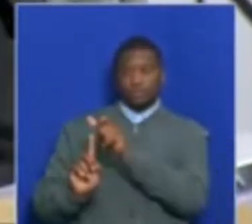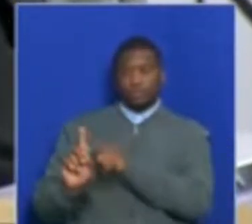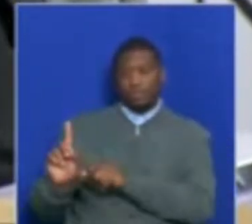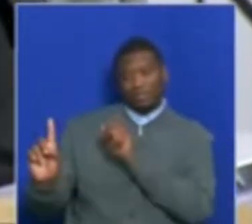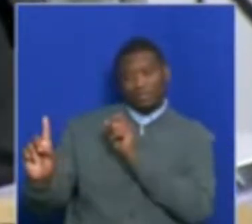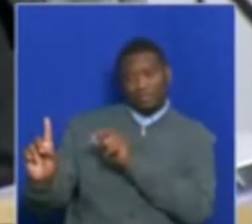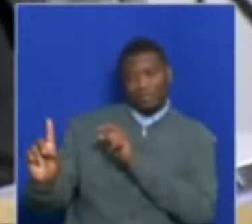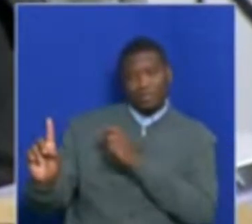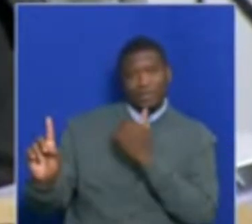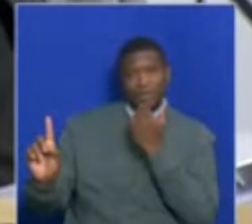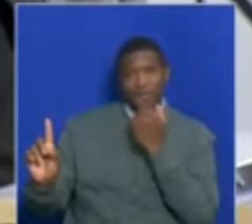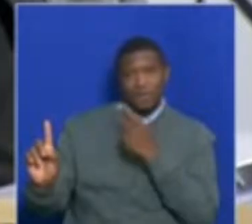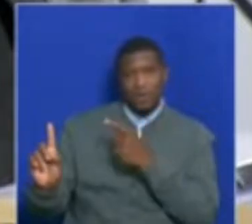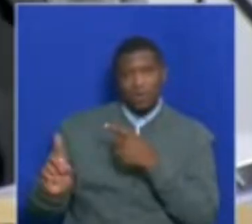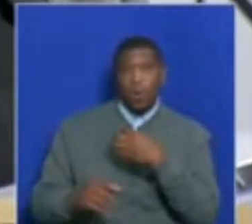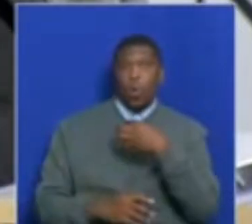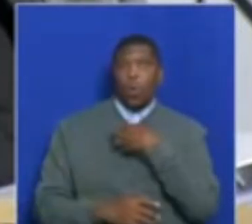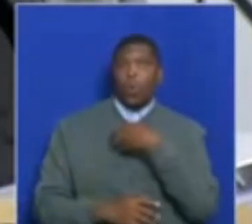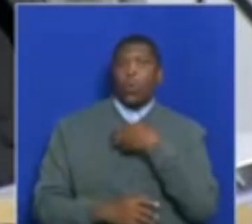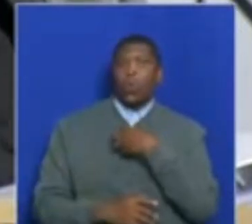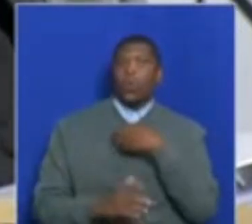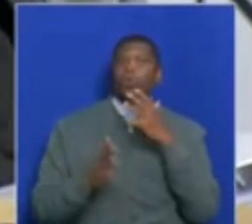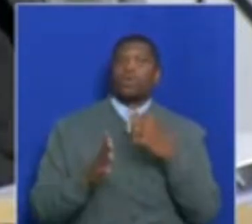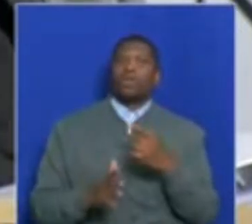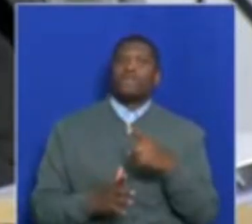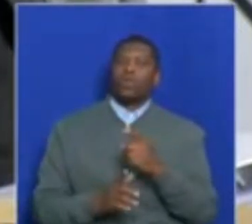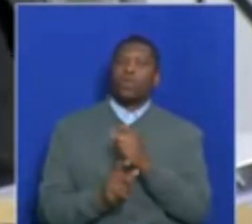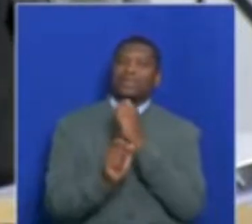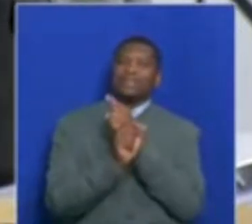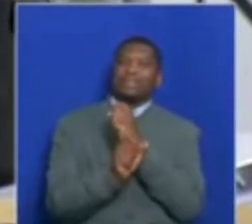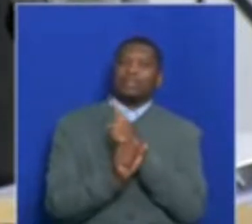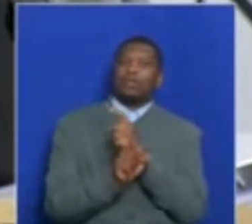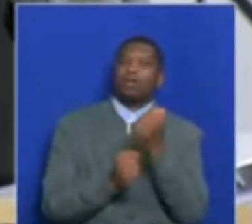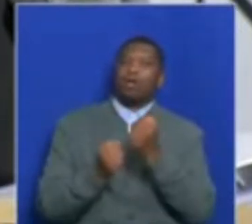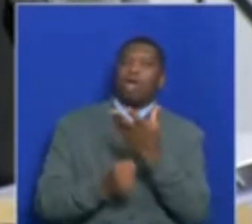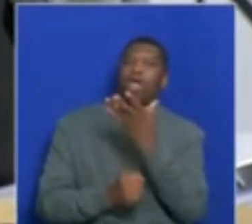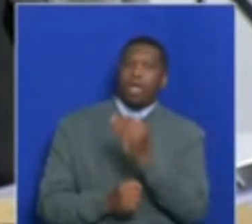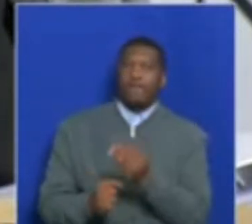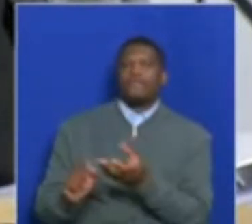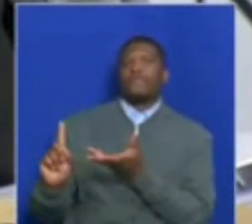a taxi industry. He's the owner in the taxi industry.